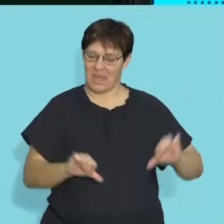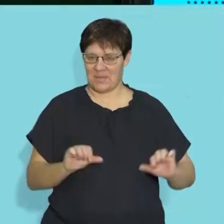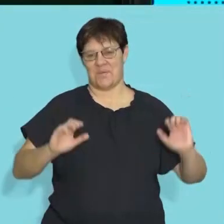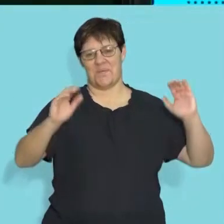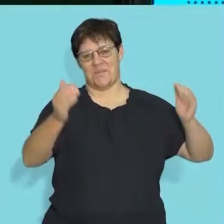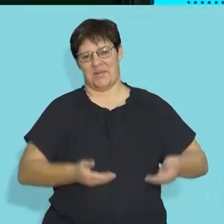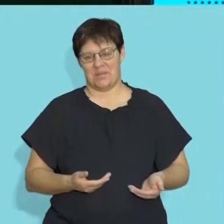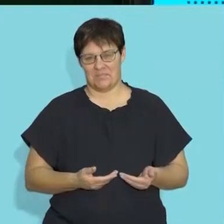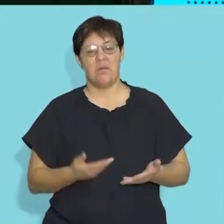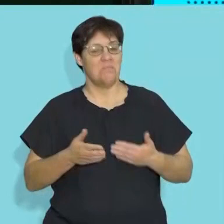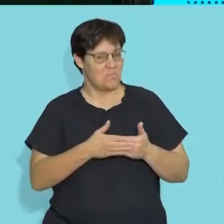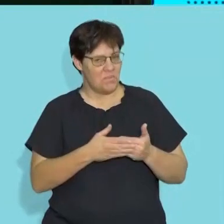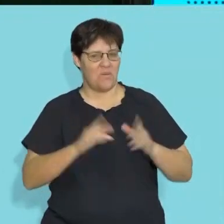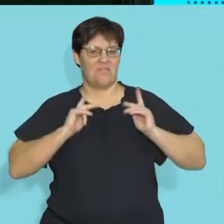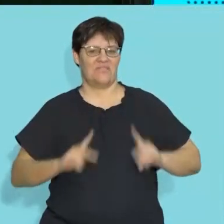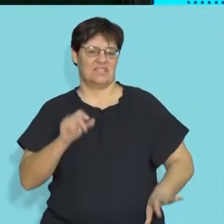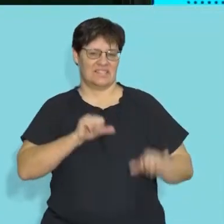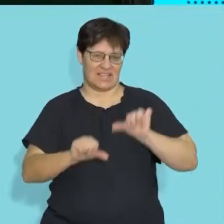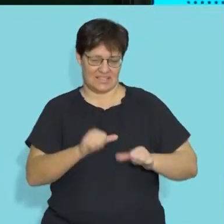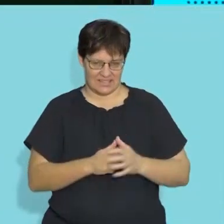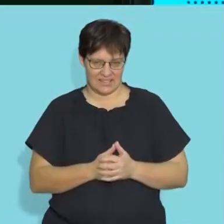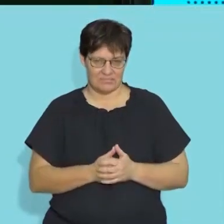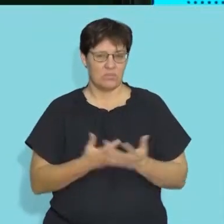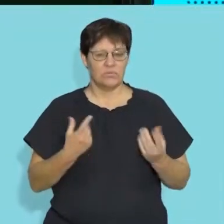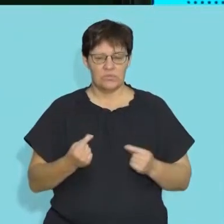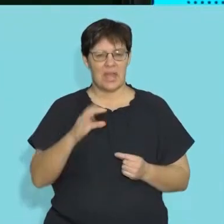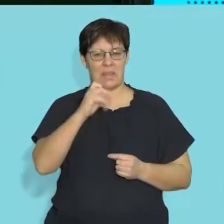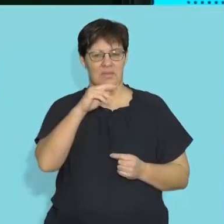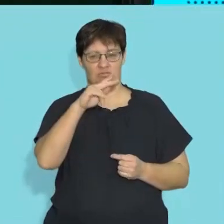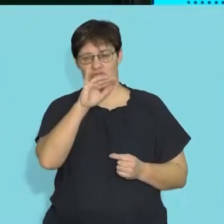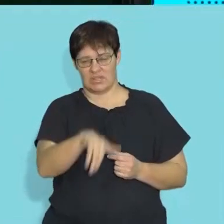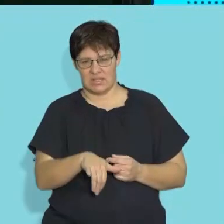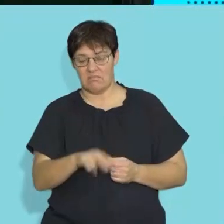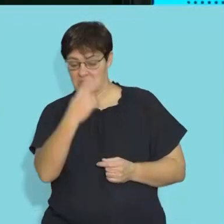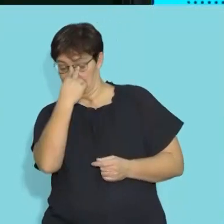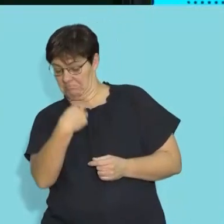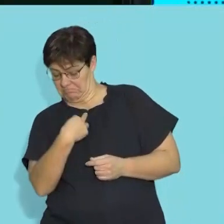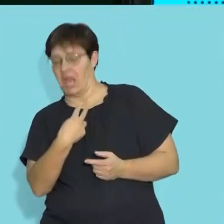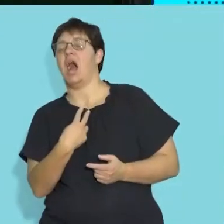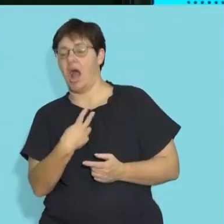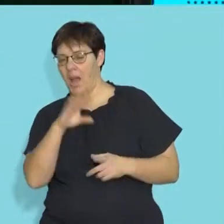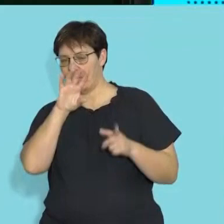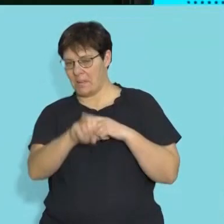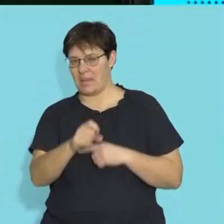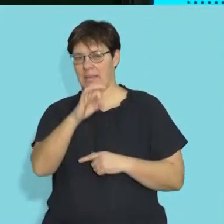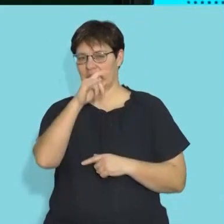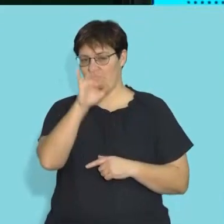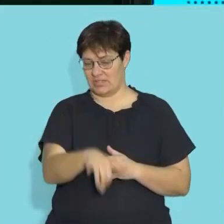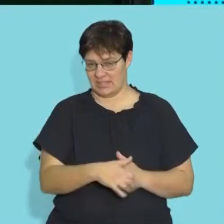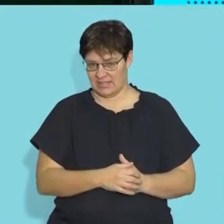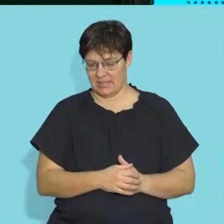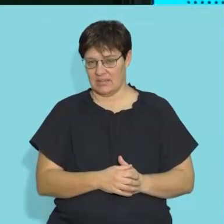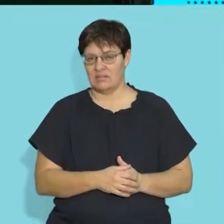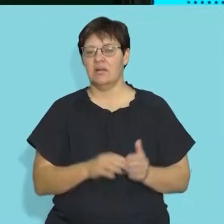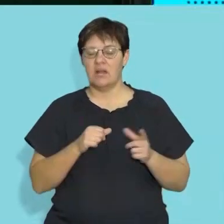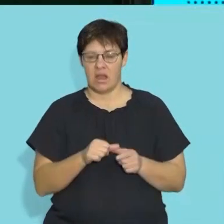Welcome back to another session of Physical Sciences, specifically chemistry. I think when you see me, you know it's chemistry. So we're going